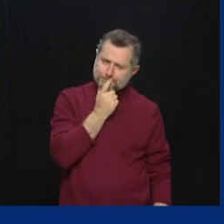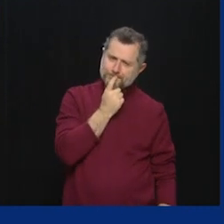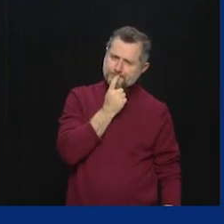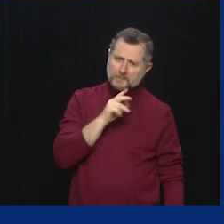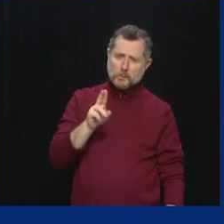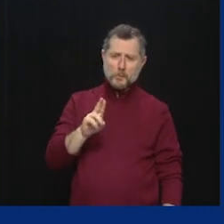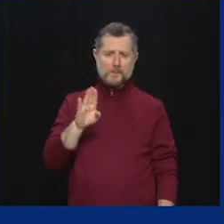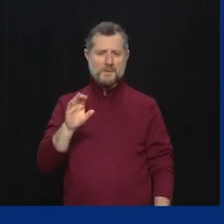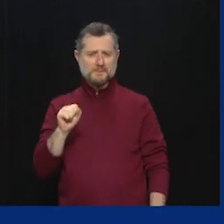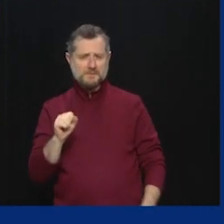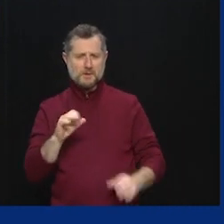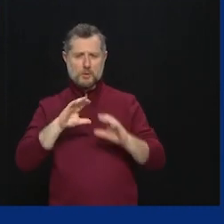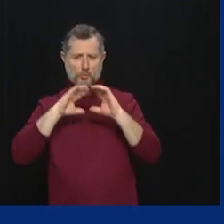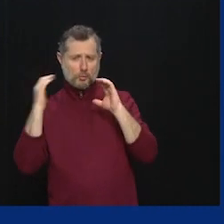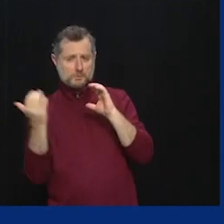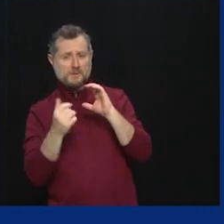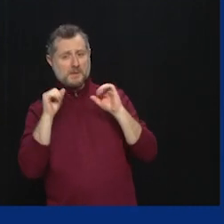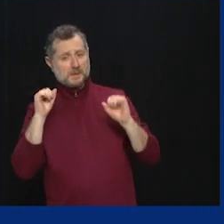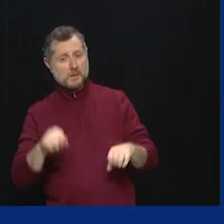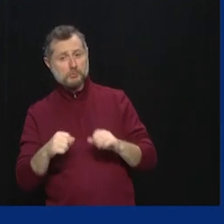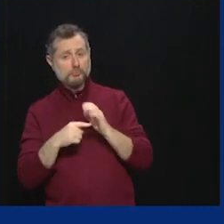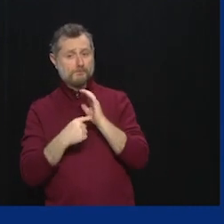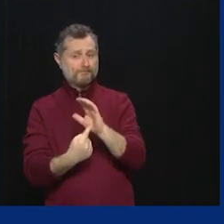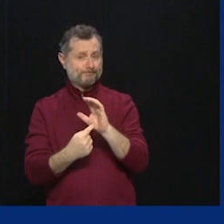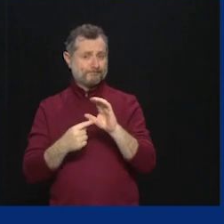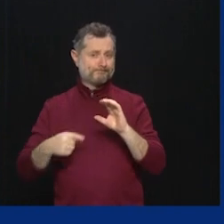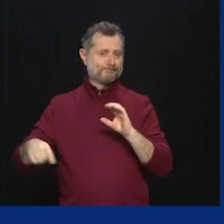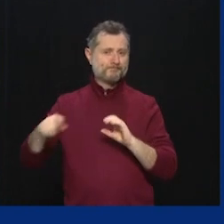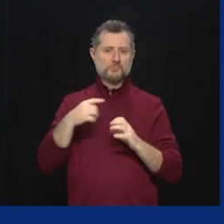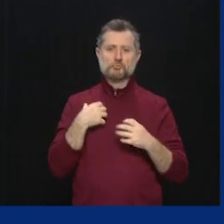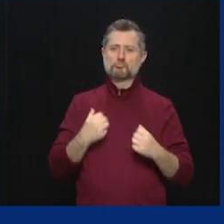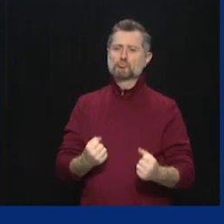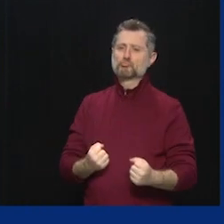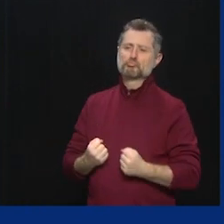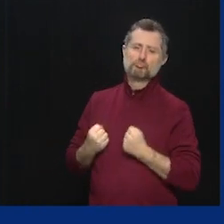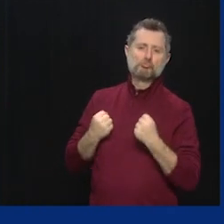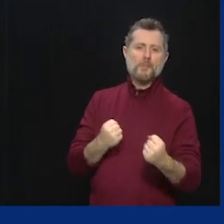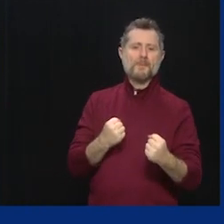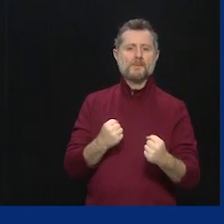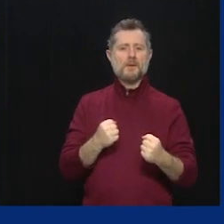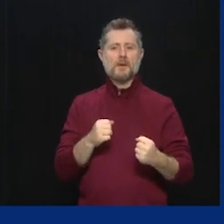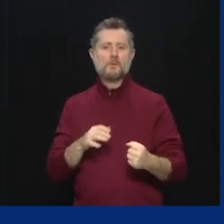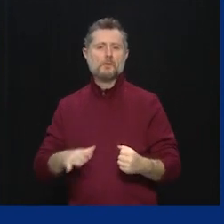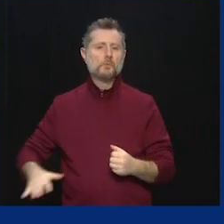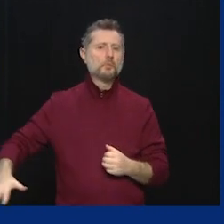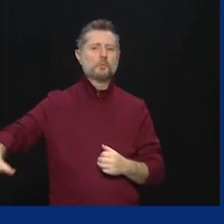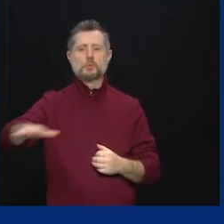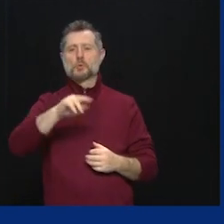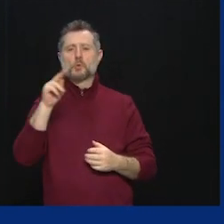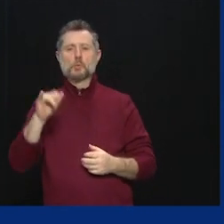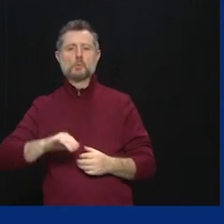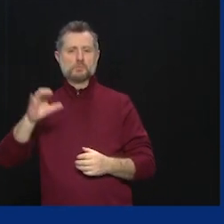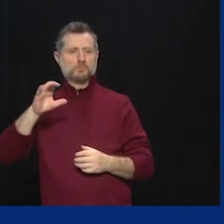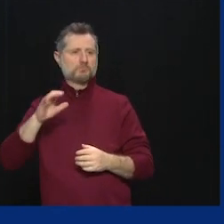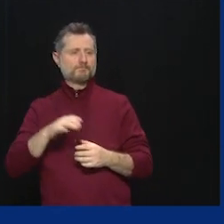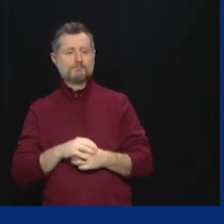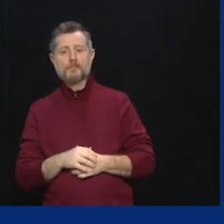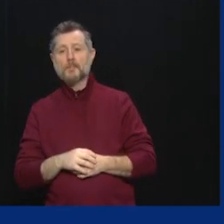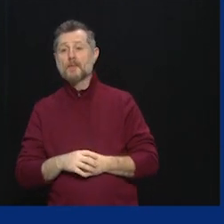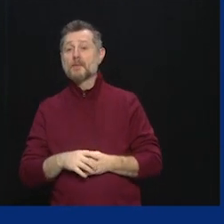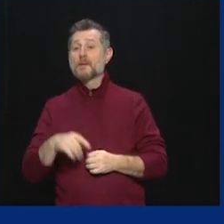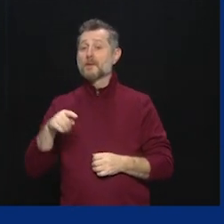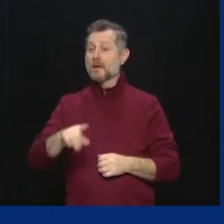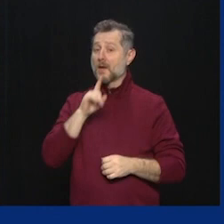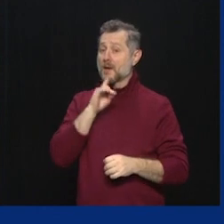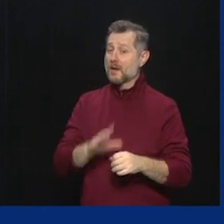symbol of excellence and a beacon of strength in the greater metro New York region. They committed in the middle of one of the worst pandemics